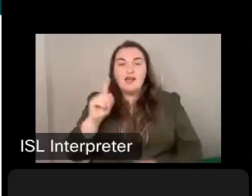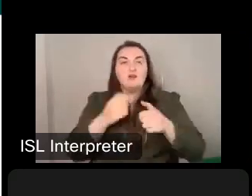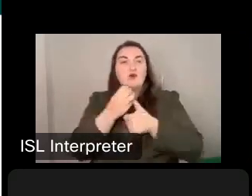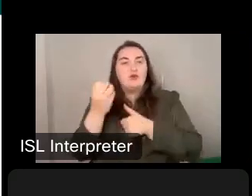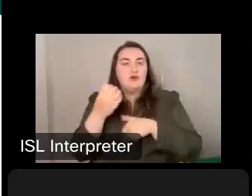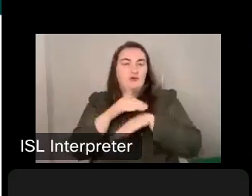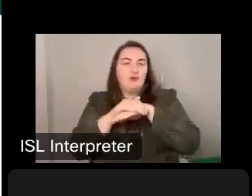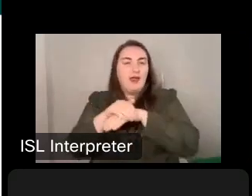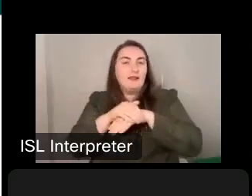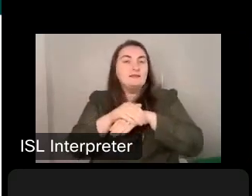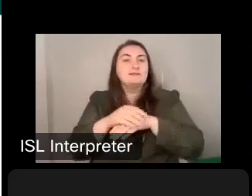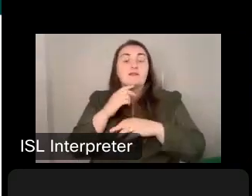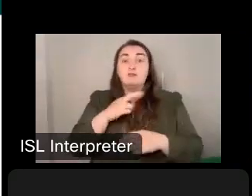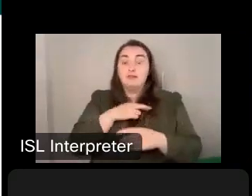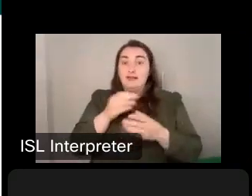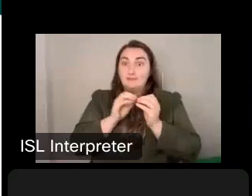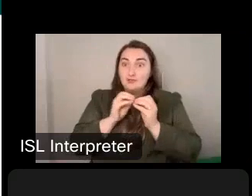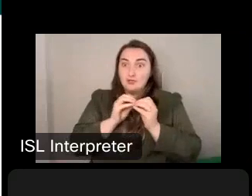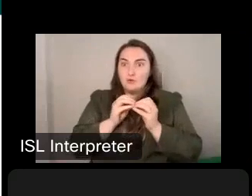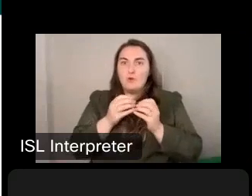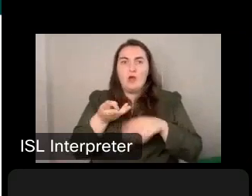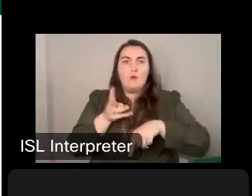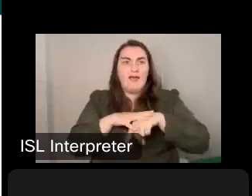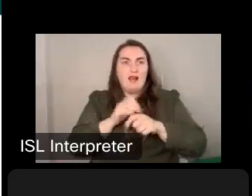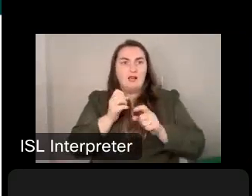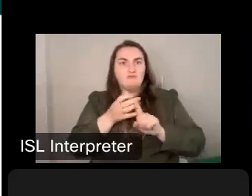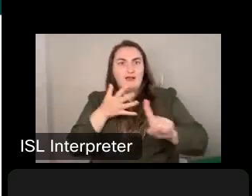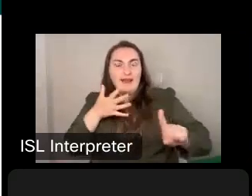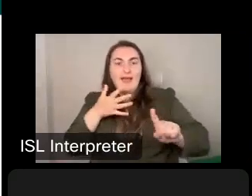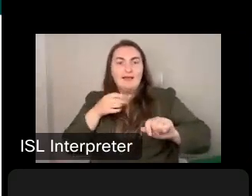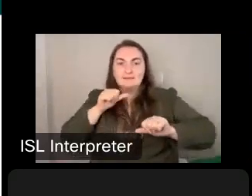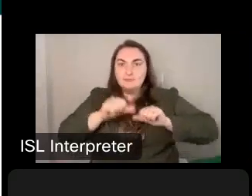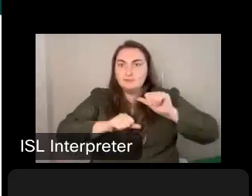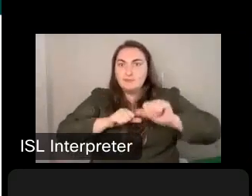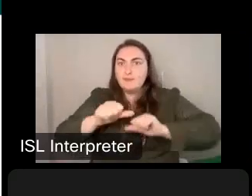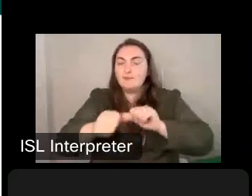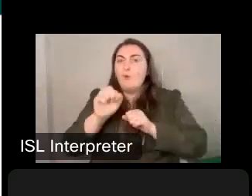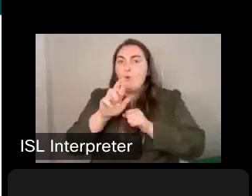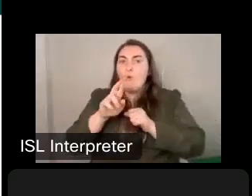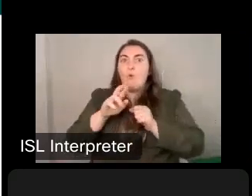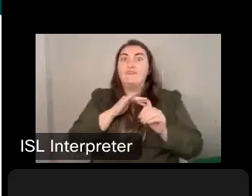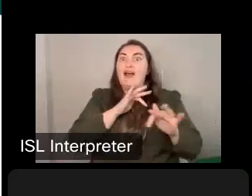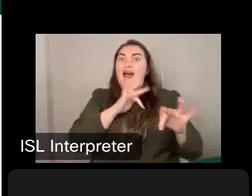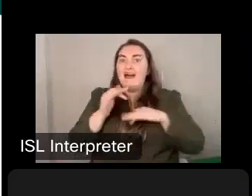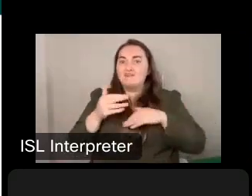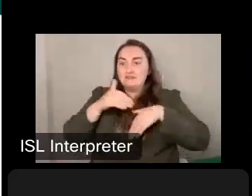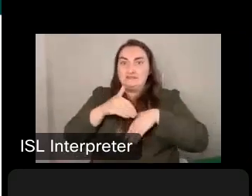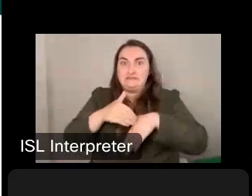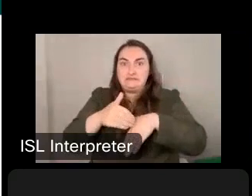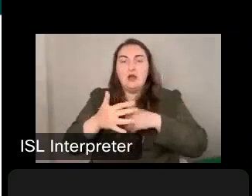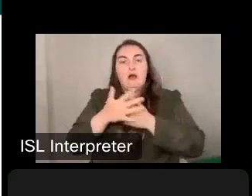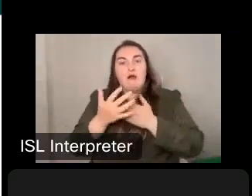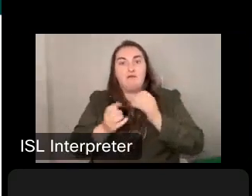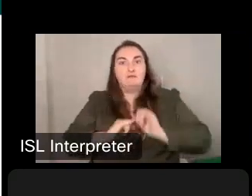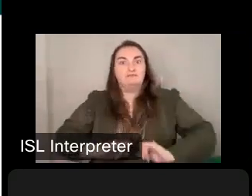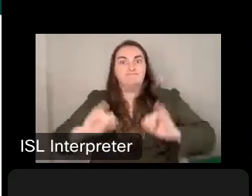and they really outlined the kind of well-recognised steps or events, or I suppose the aftermath of an incident. So how does it play